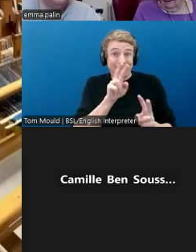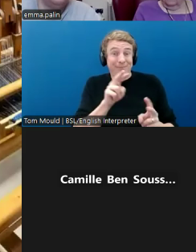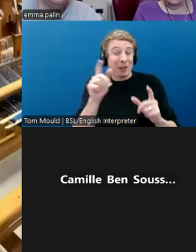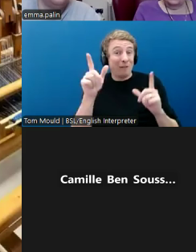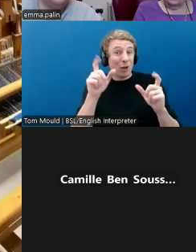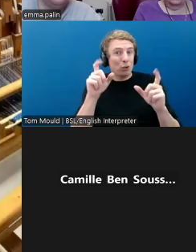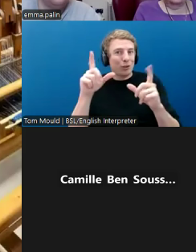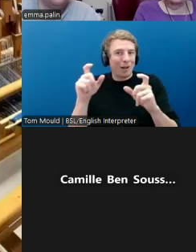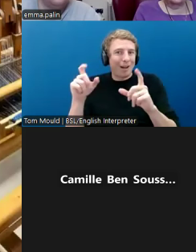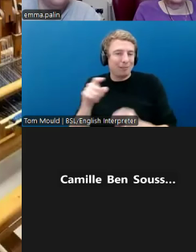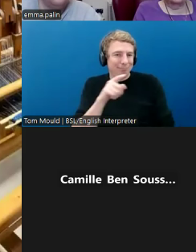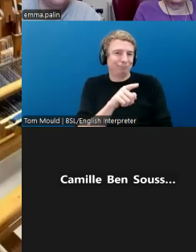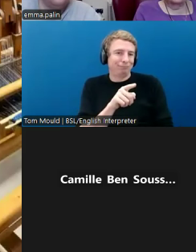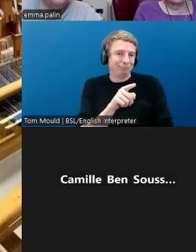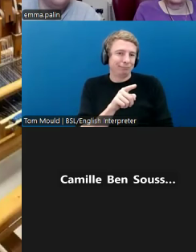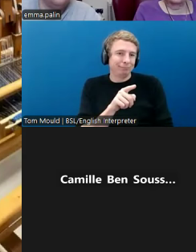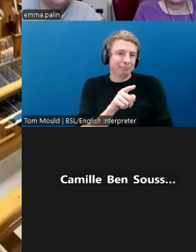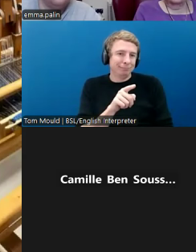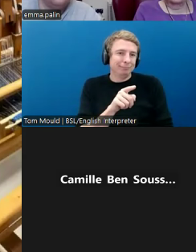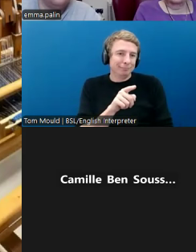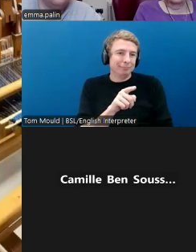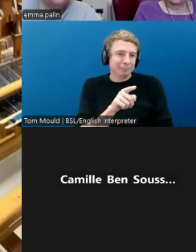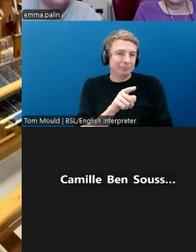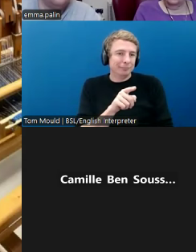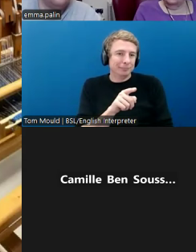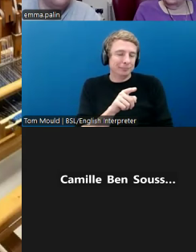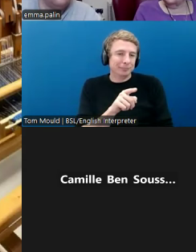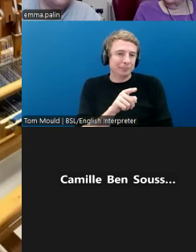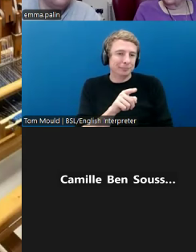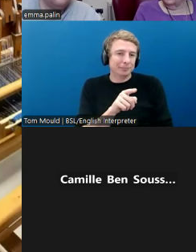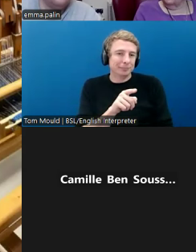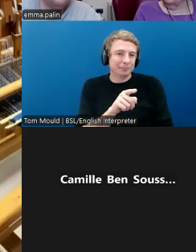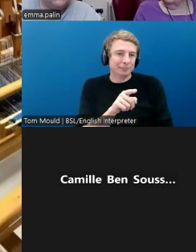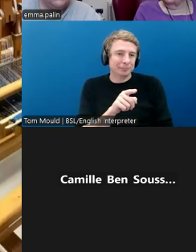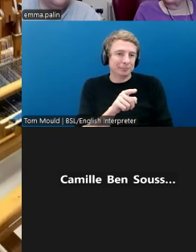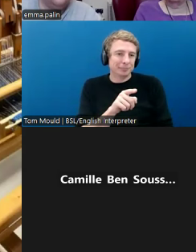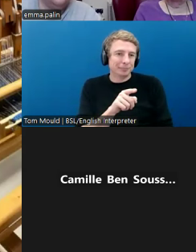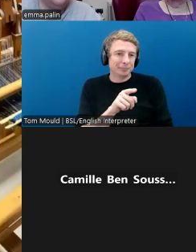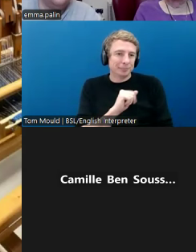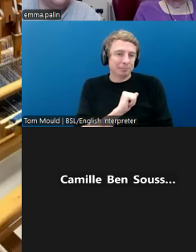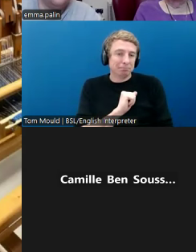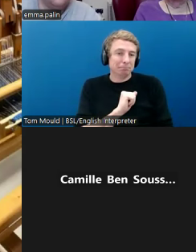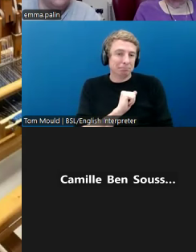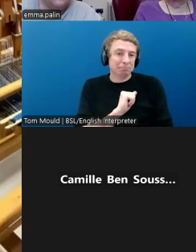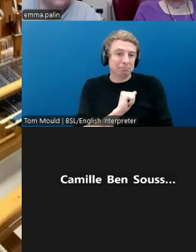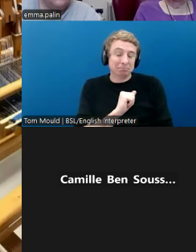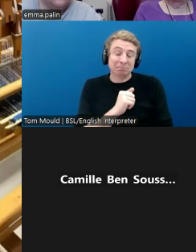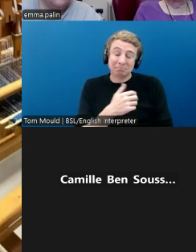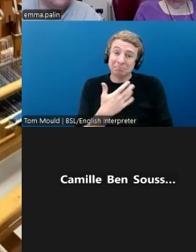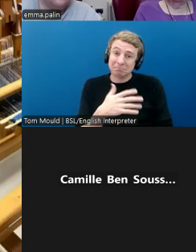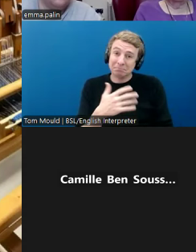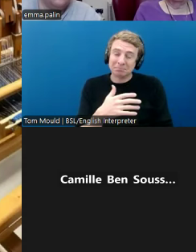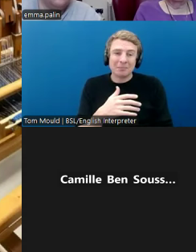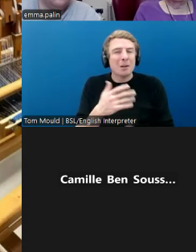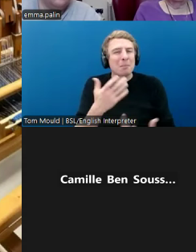you. Um, but it did leave me with the question. So why is creativity so deeply embedded? I mean, look at the